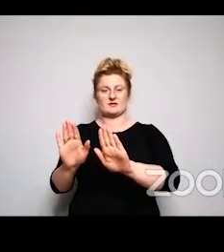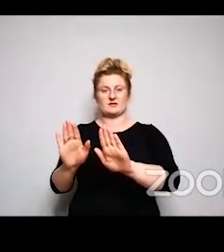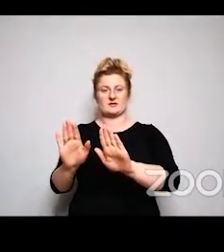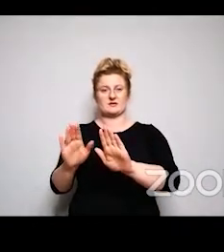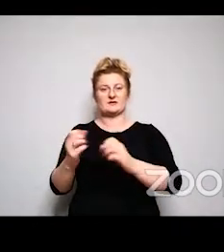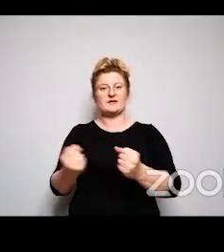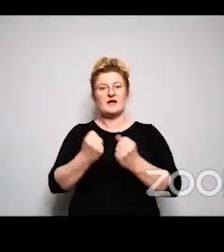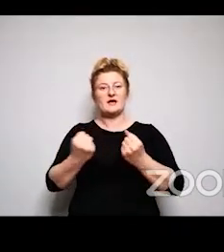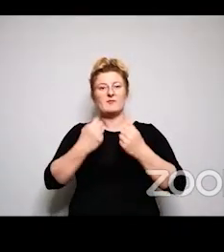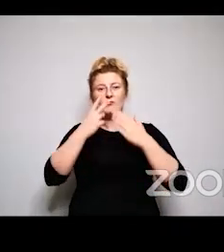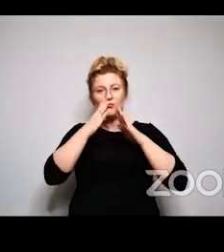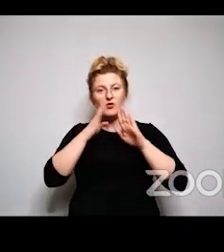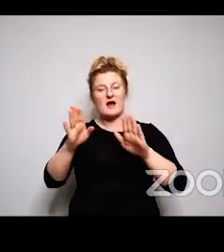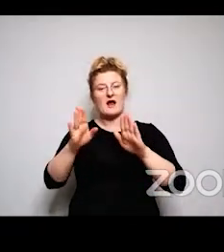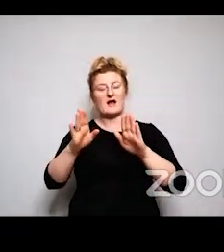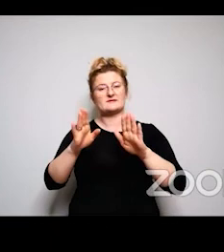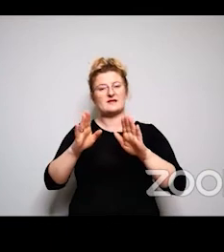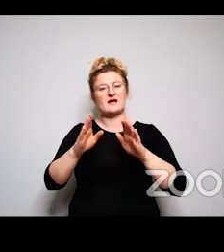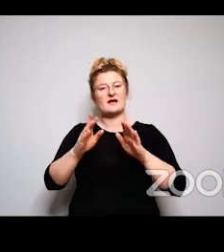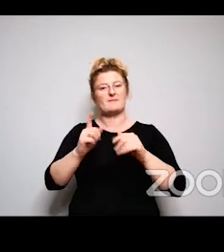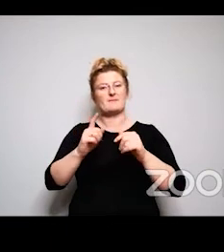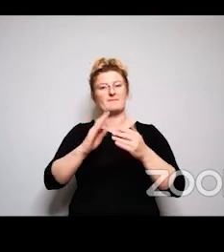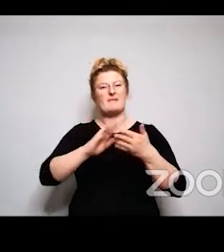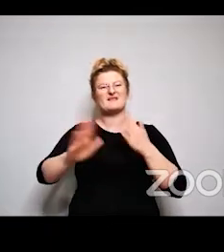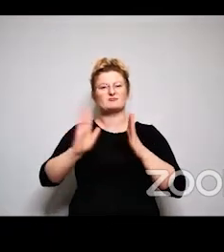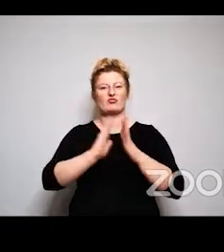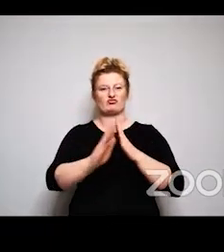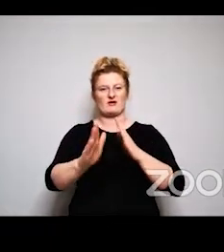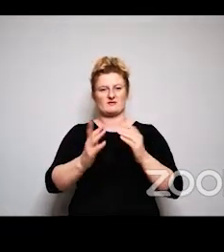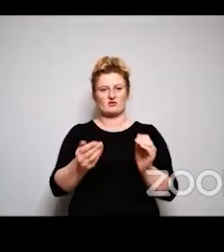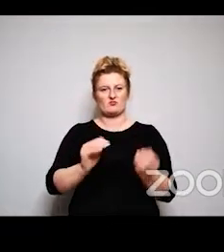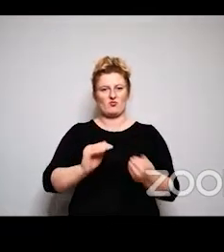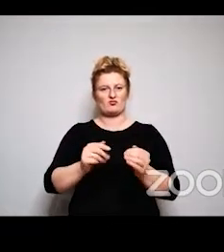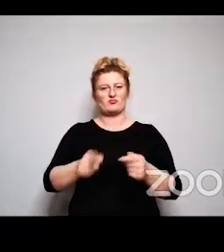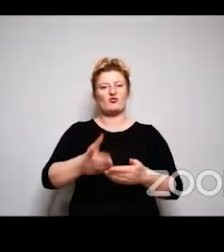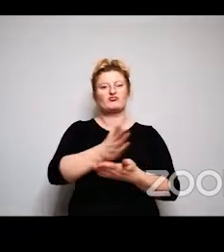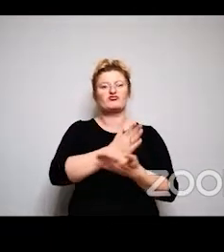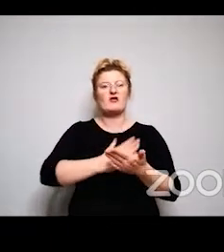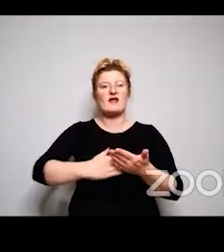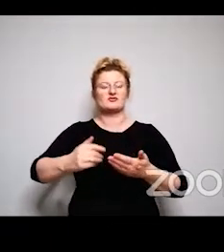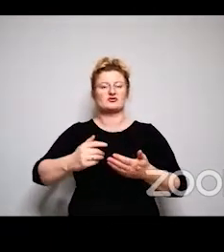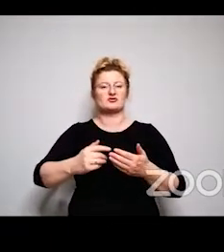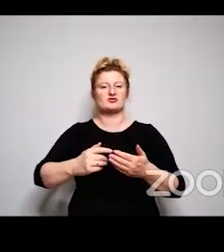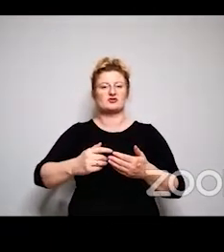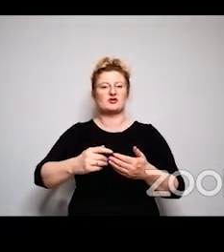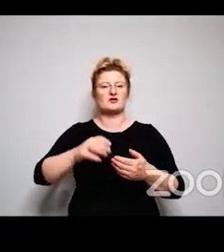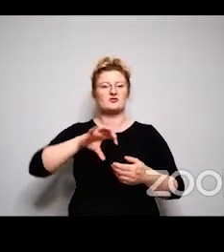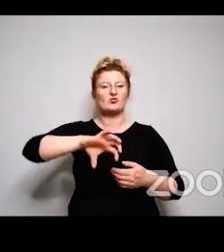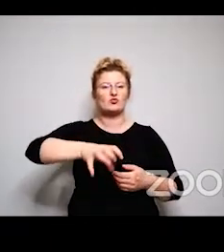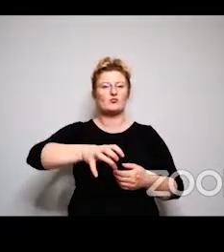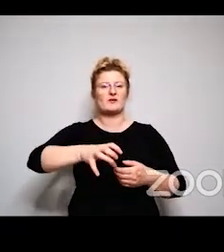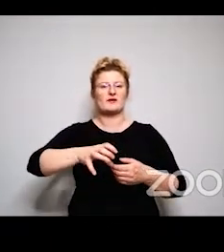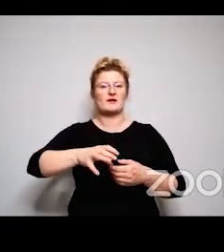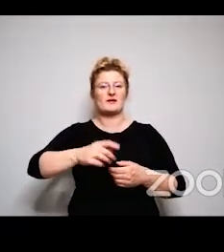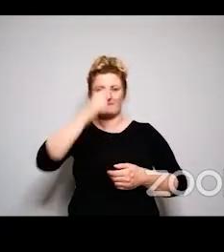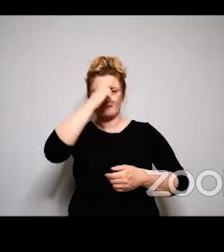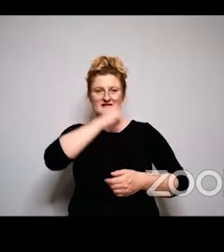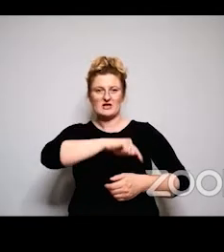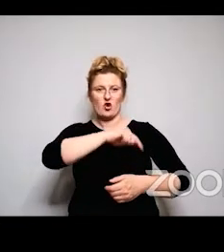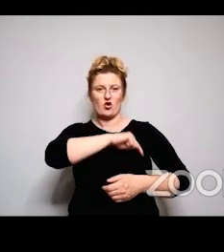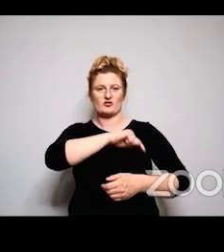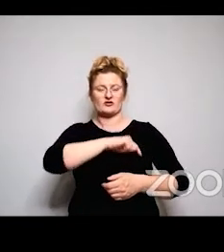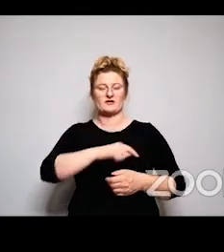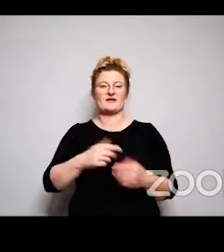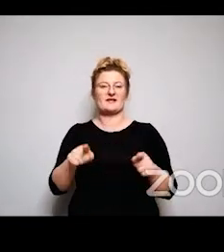then we have to work with these children or families that are living particularly situations of violence and with